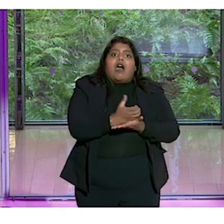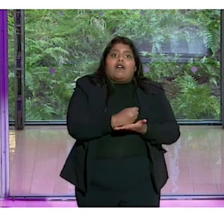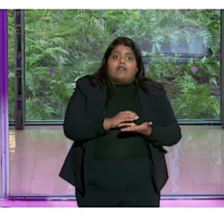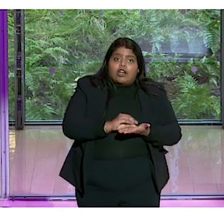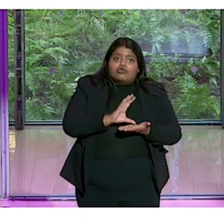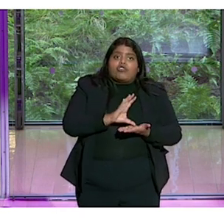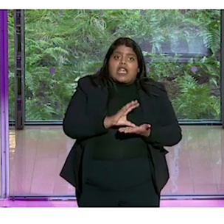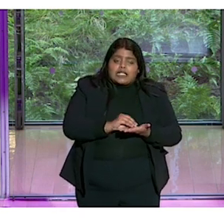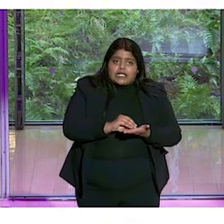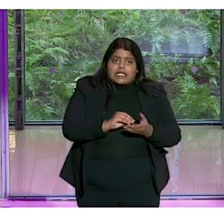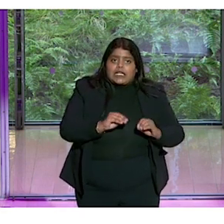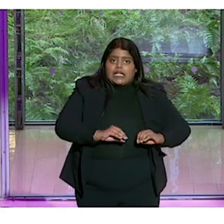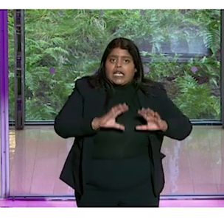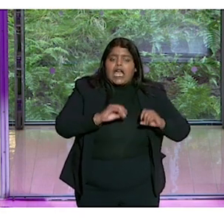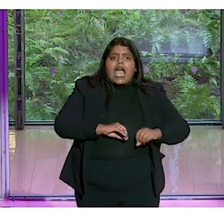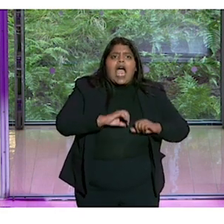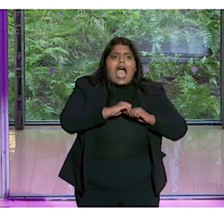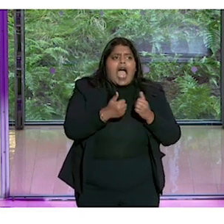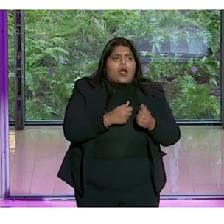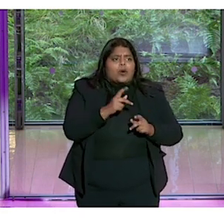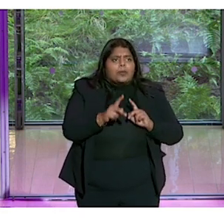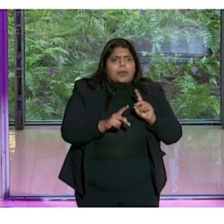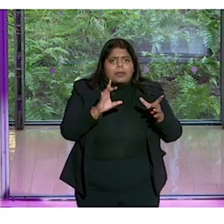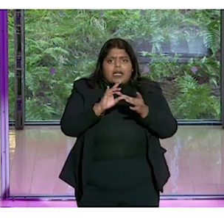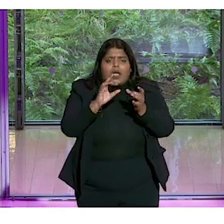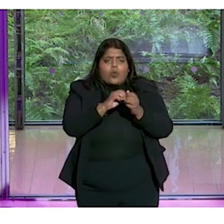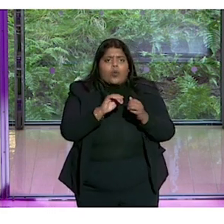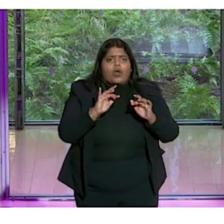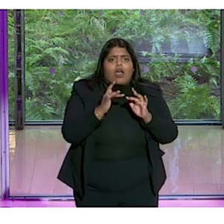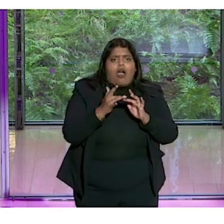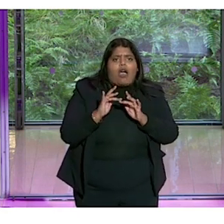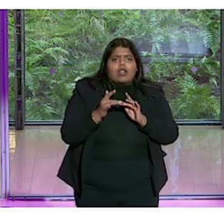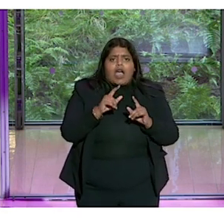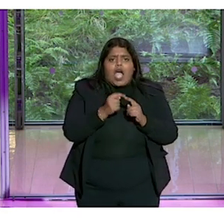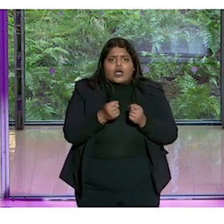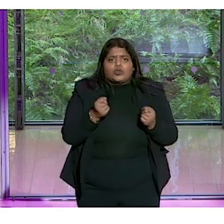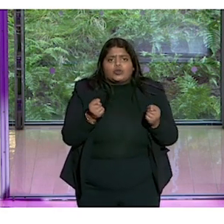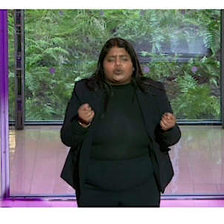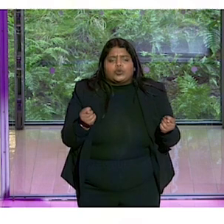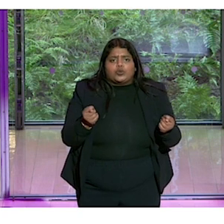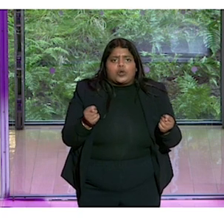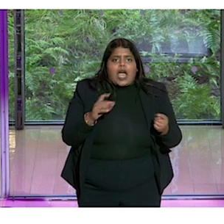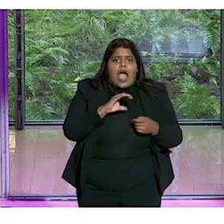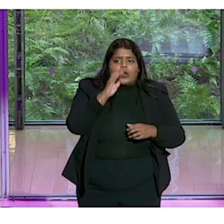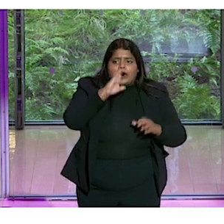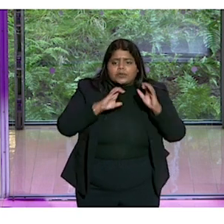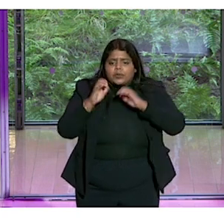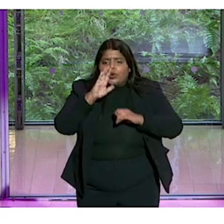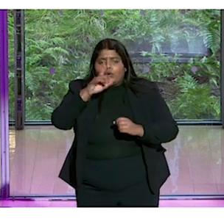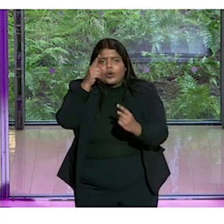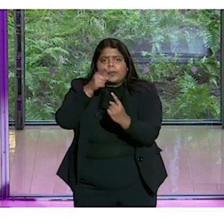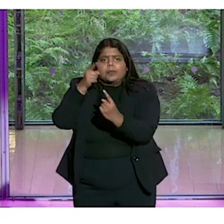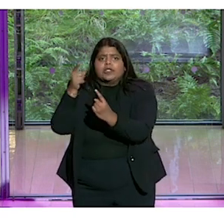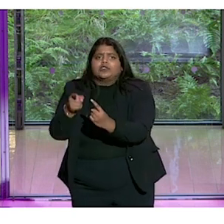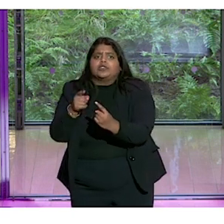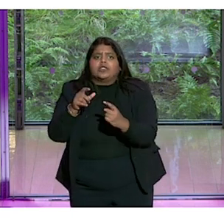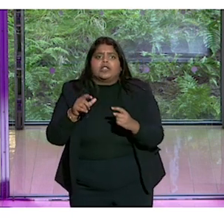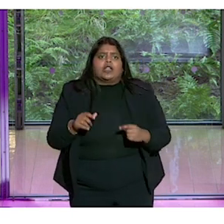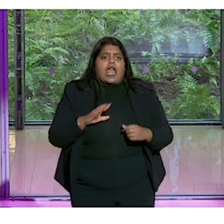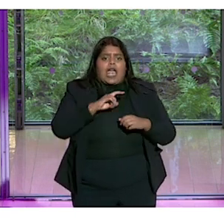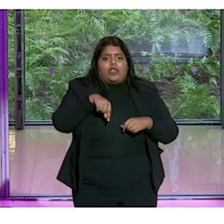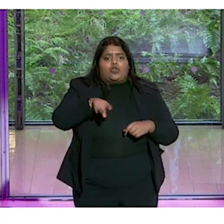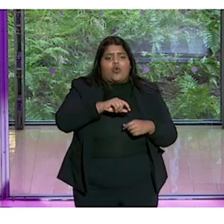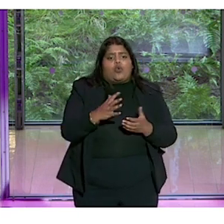people using your online giving tools? What does that tell you about how people are exploring your mission and those